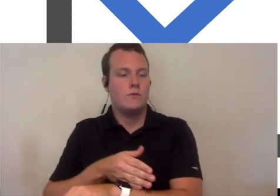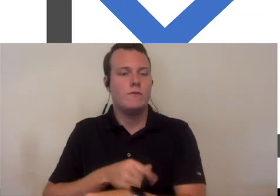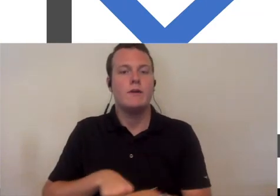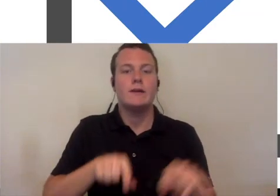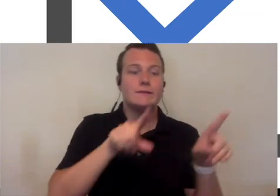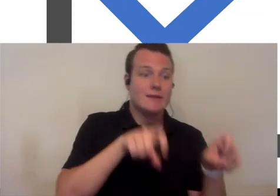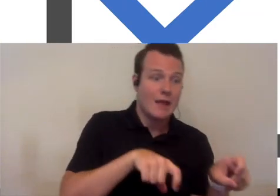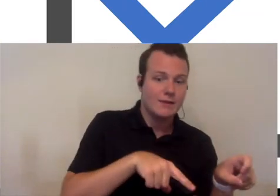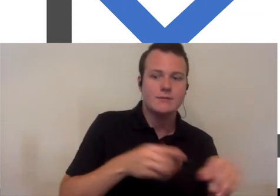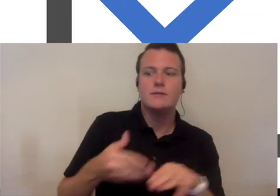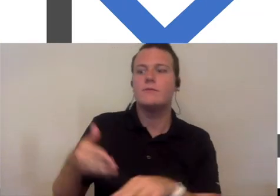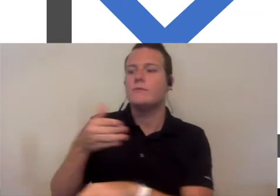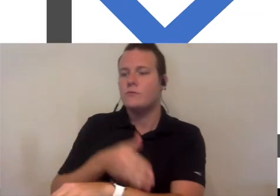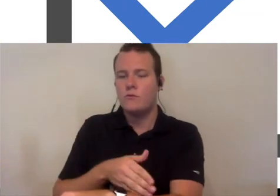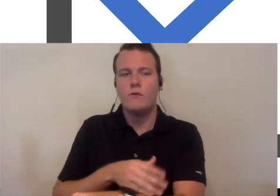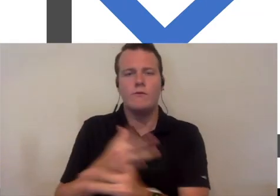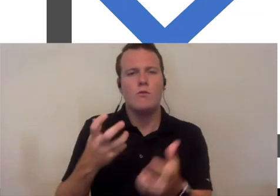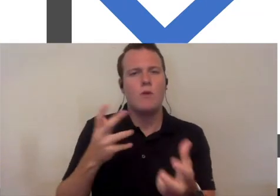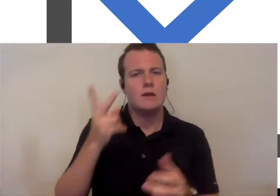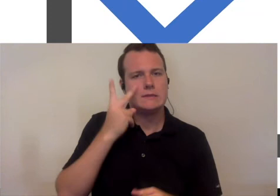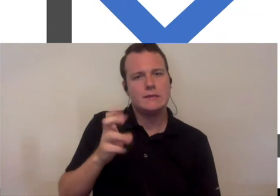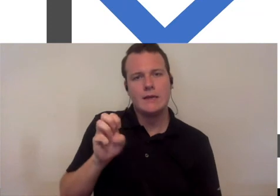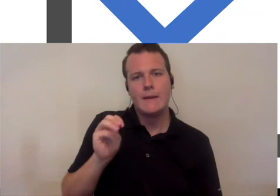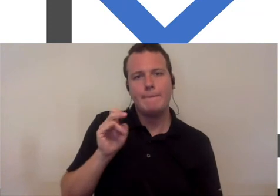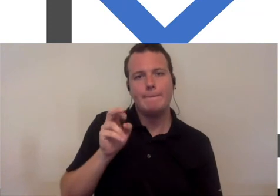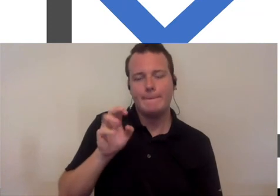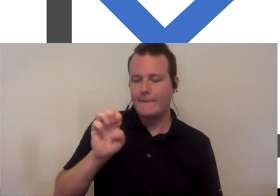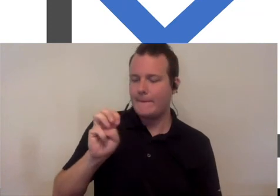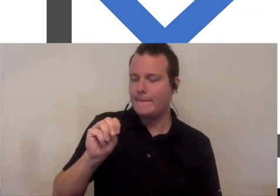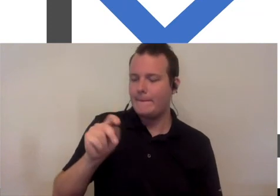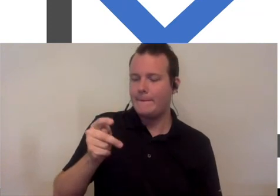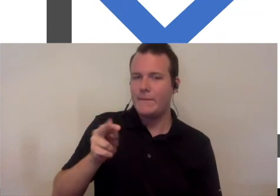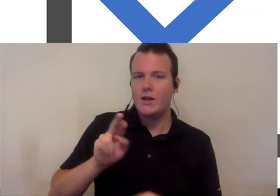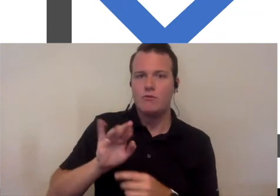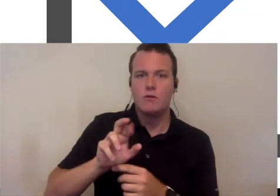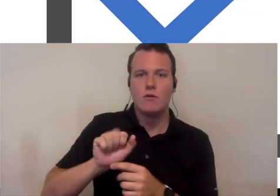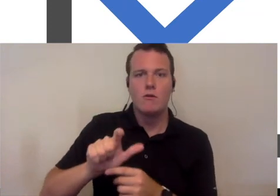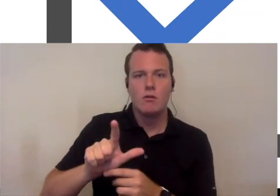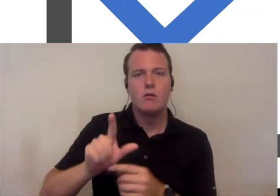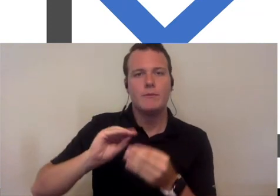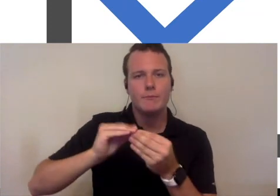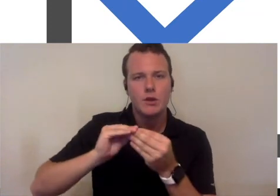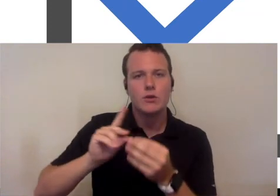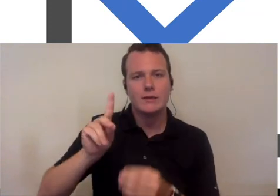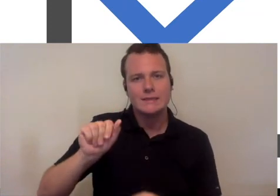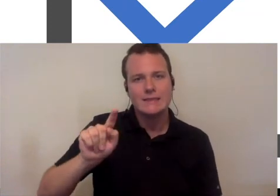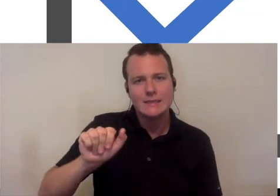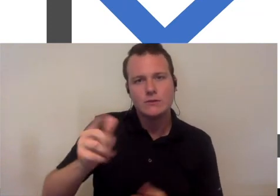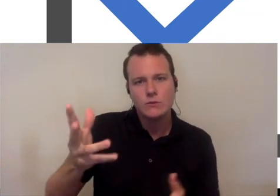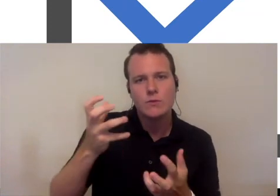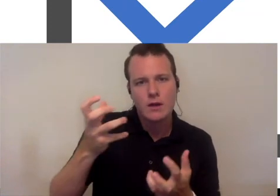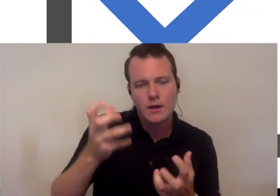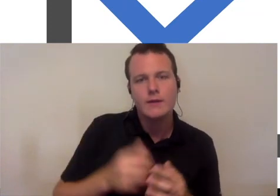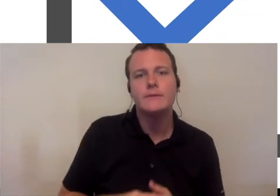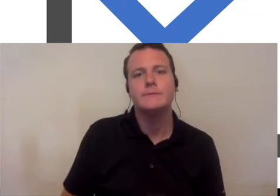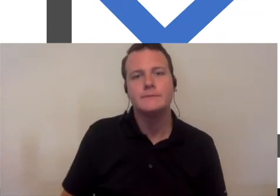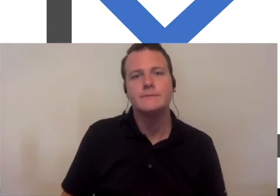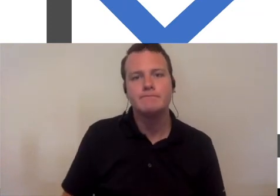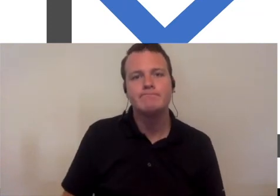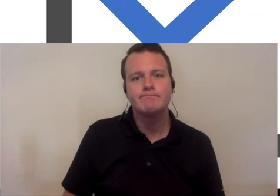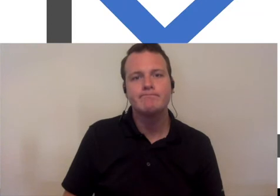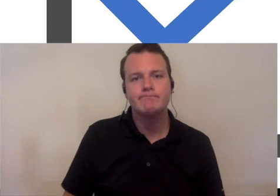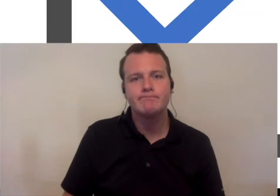this empirical data. They want to see what those results are. That's what they want in a report. That's what they want to